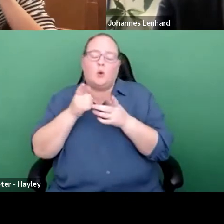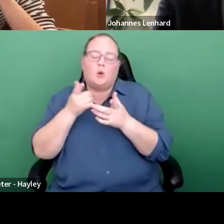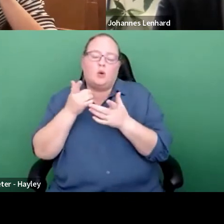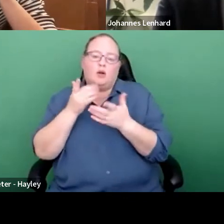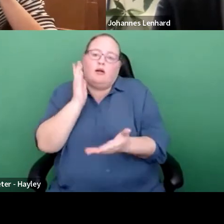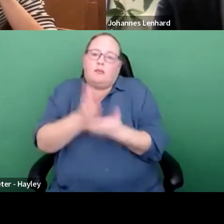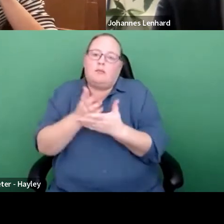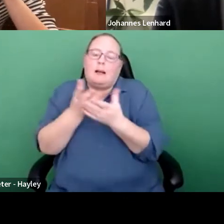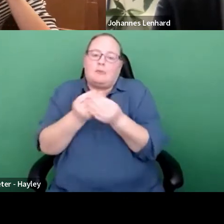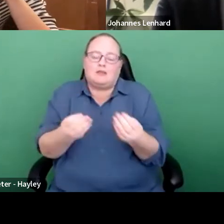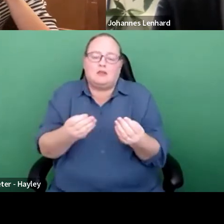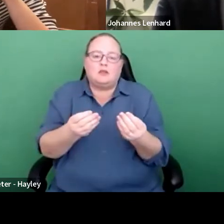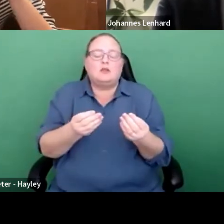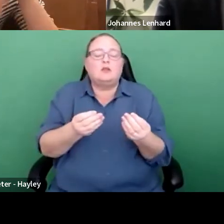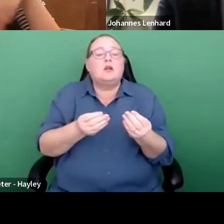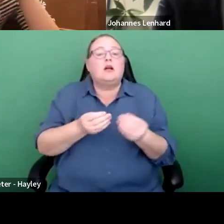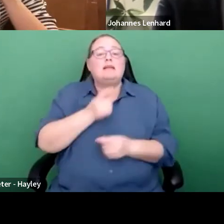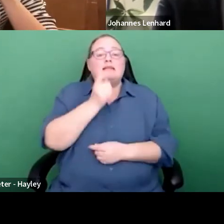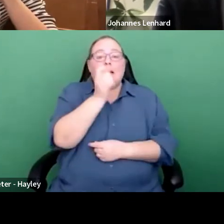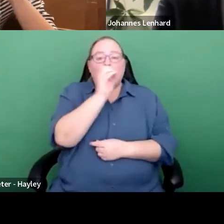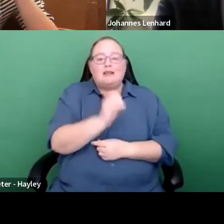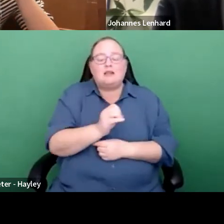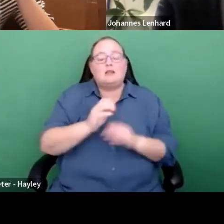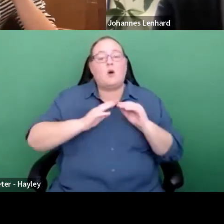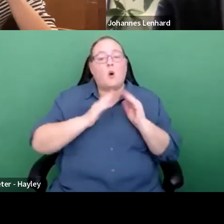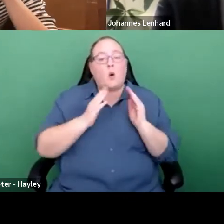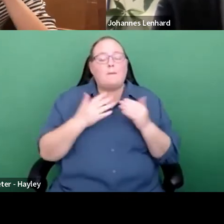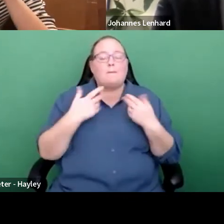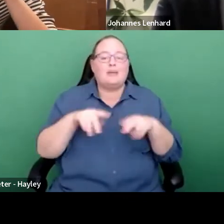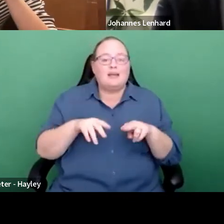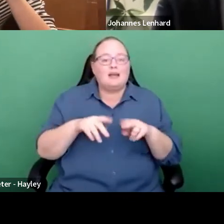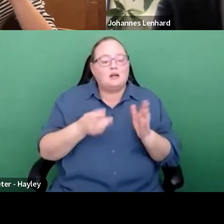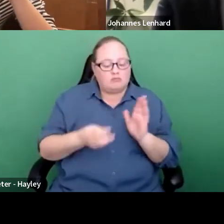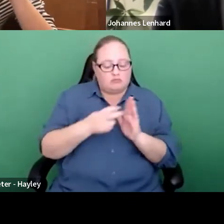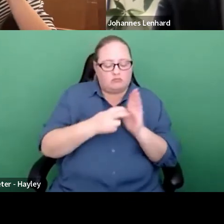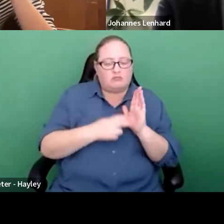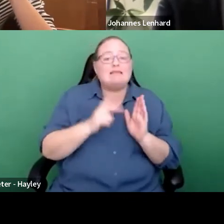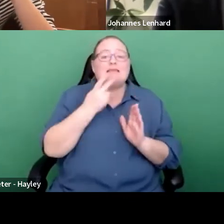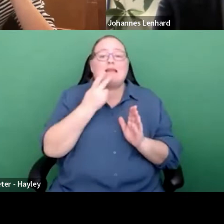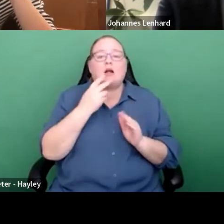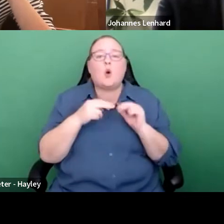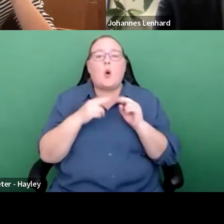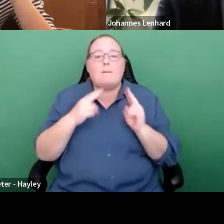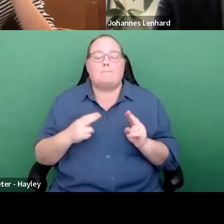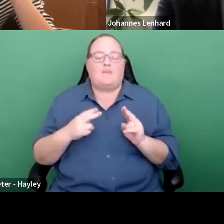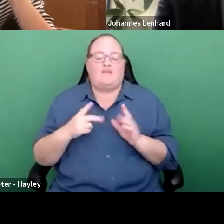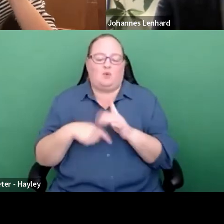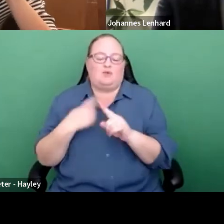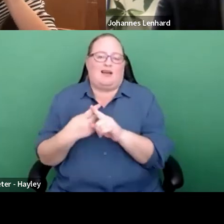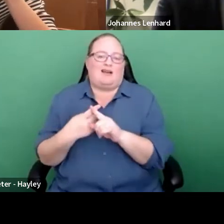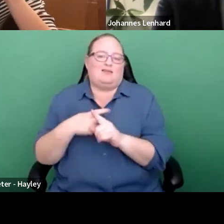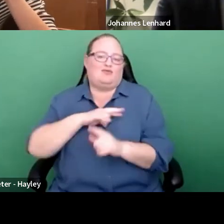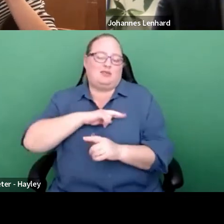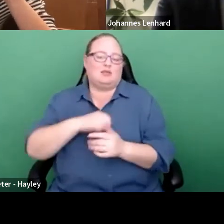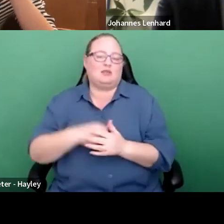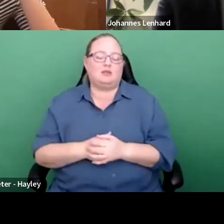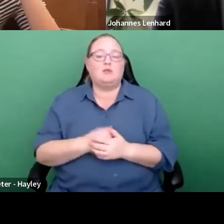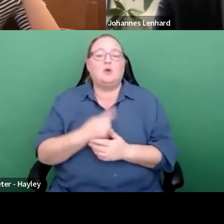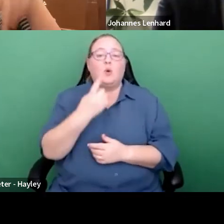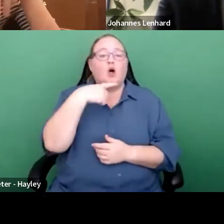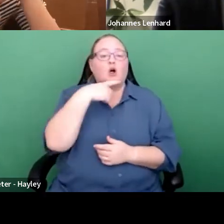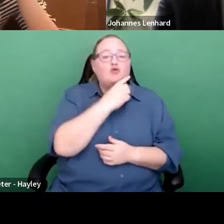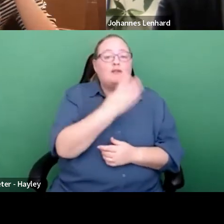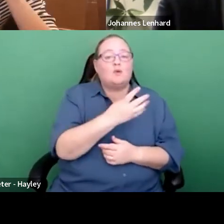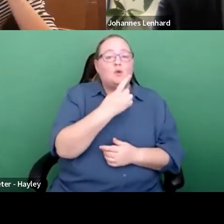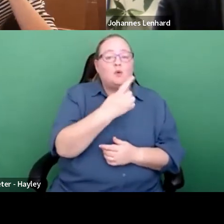council tax purposes. The Freedom of Information report in 2018 revealed that 141 properties owned by the borough,